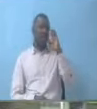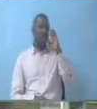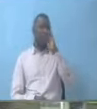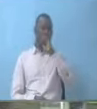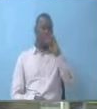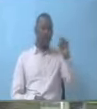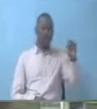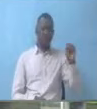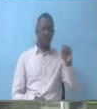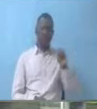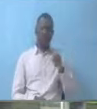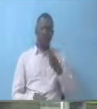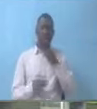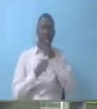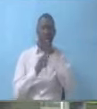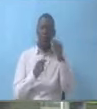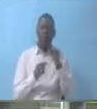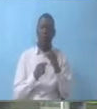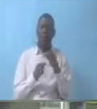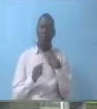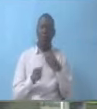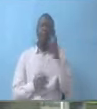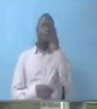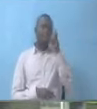Abu Dante, Badufai,